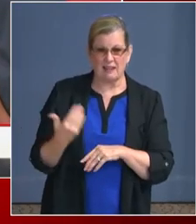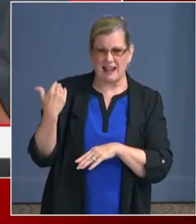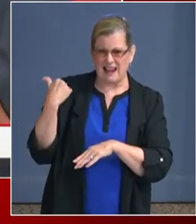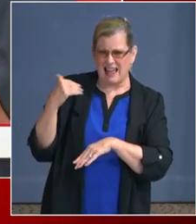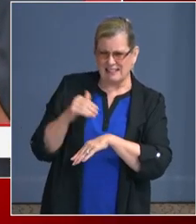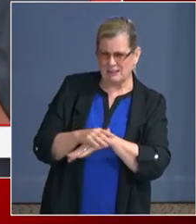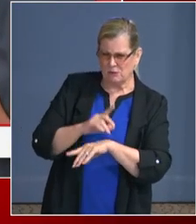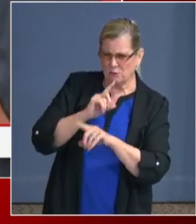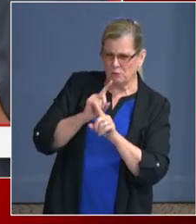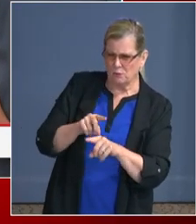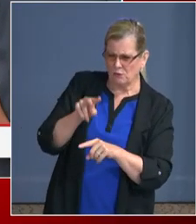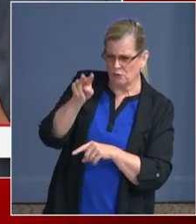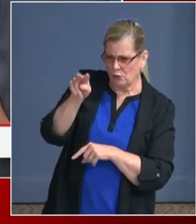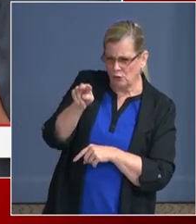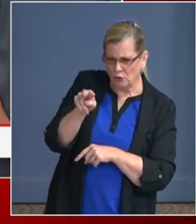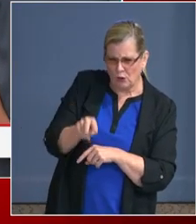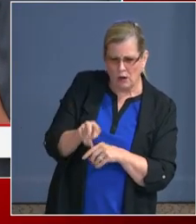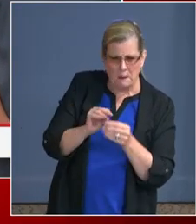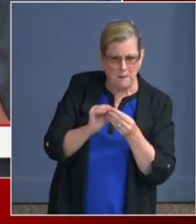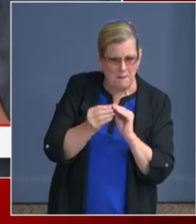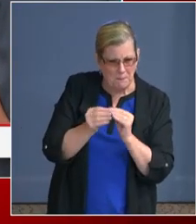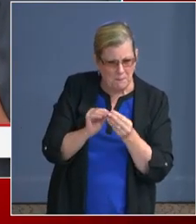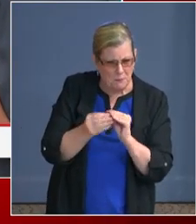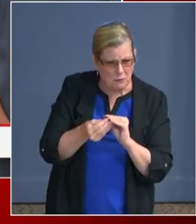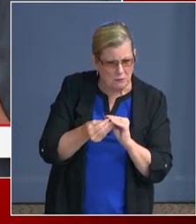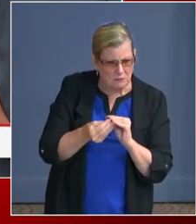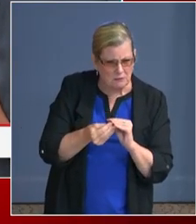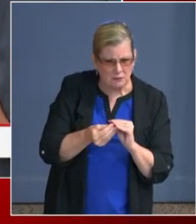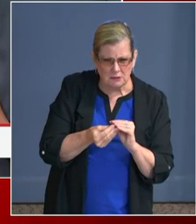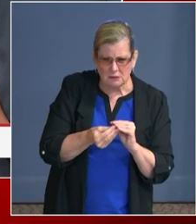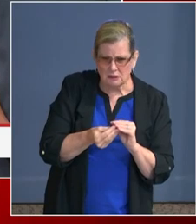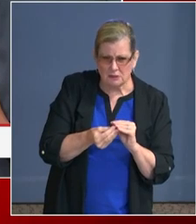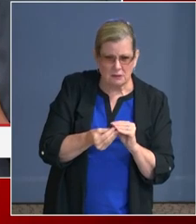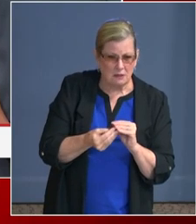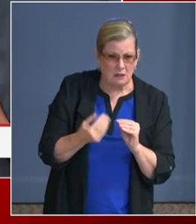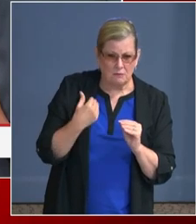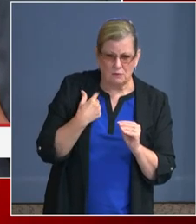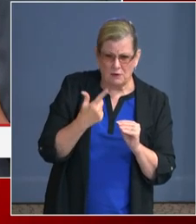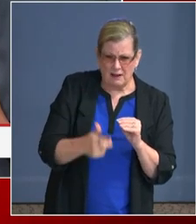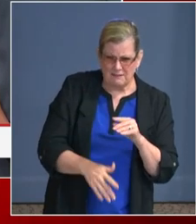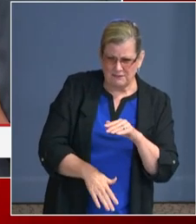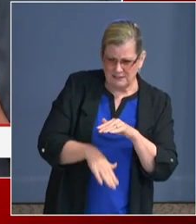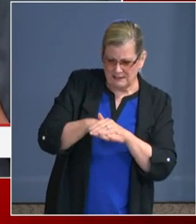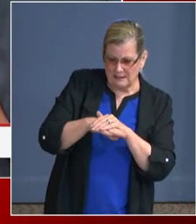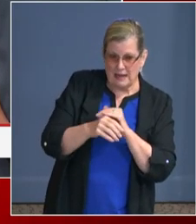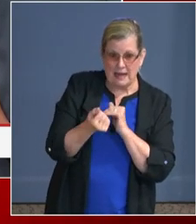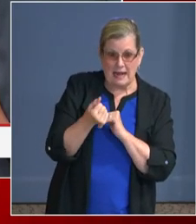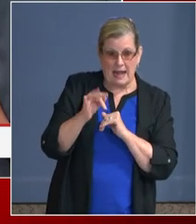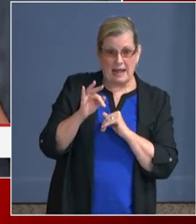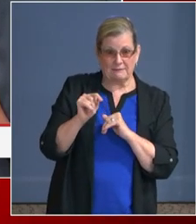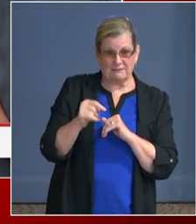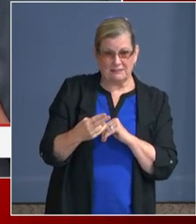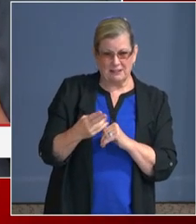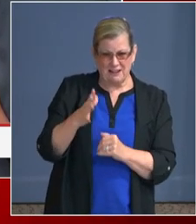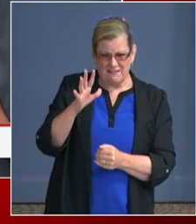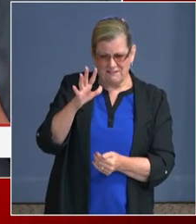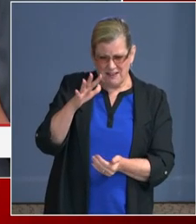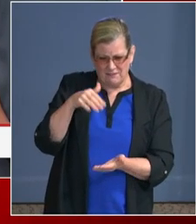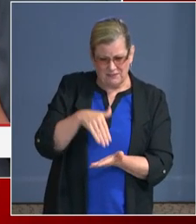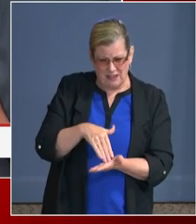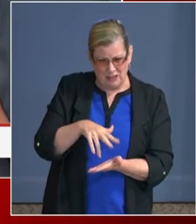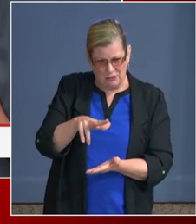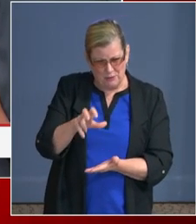looking at your numbers, well, you have up until the 19th here that there were 5,300 tests done in that 1